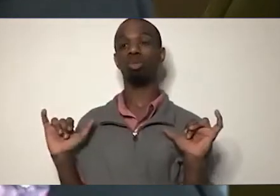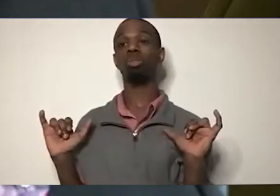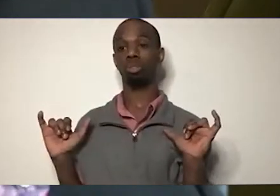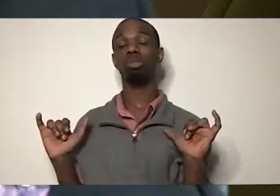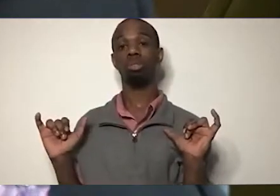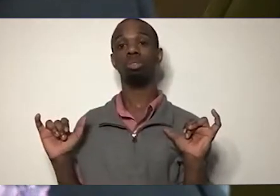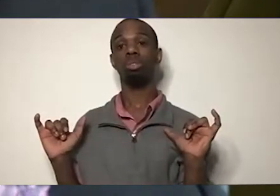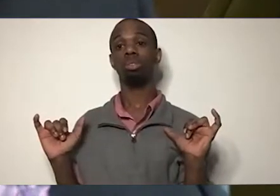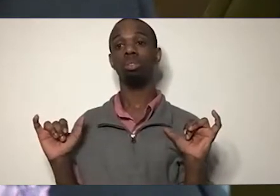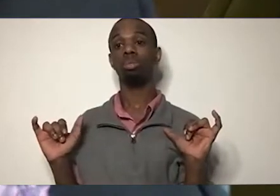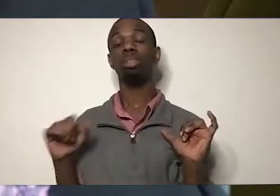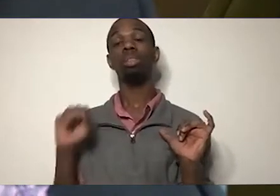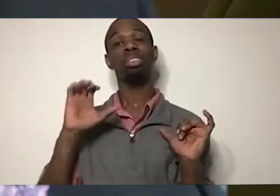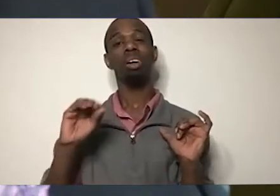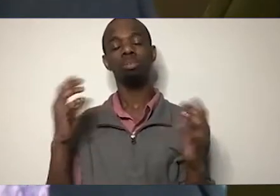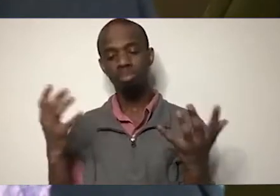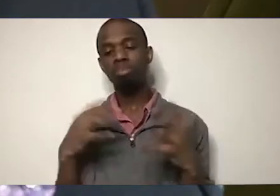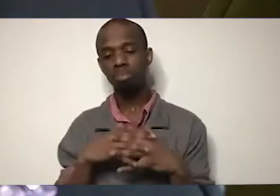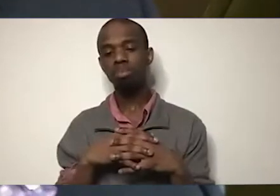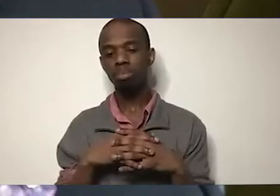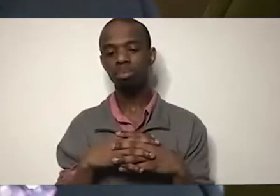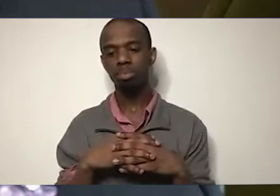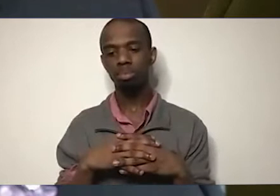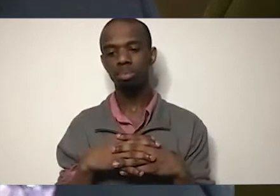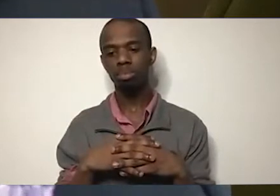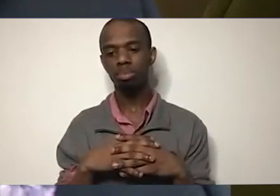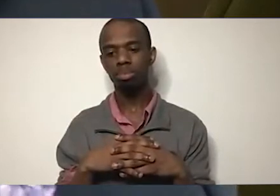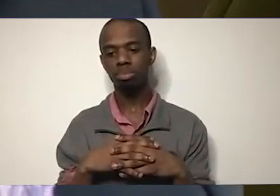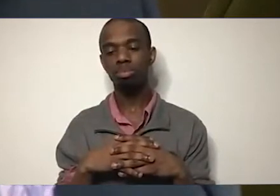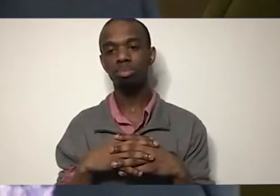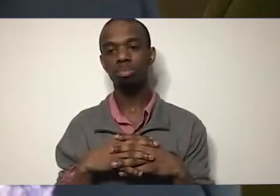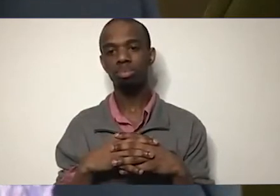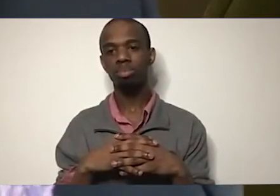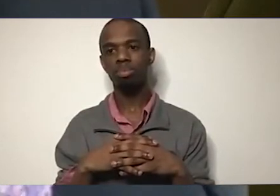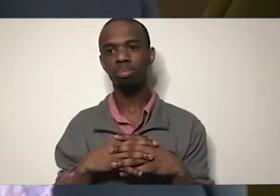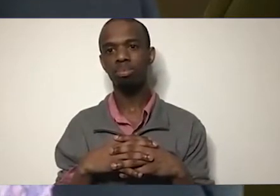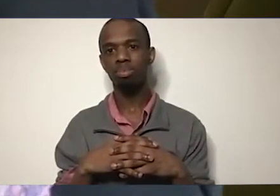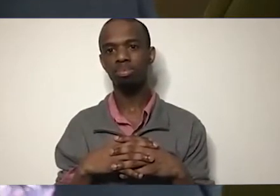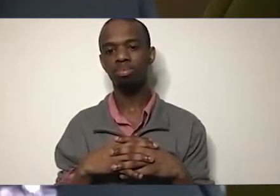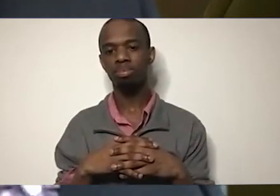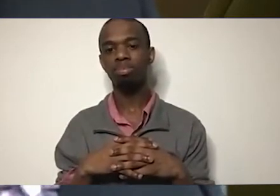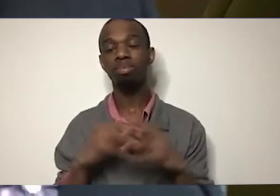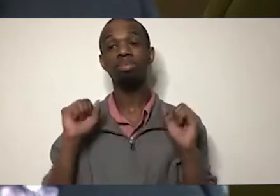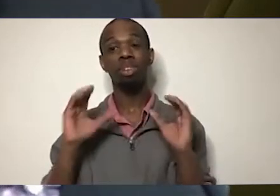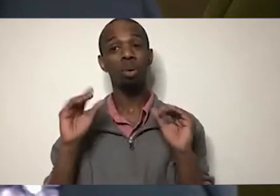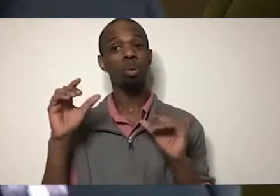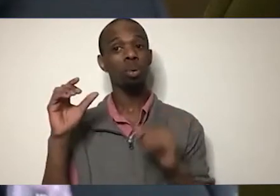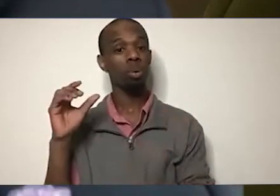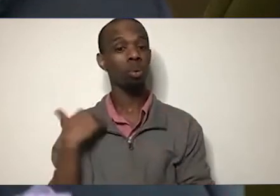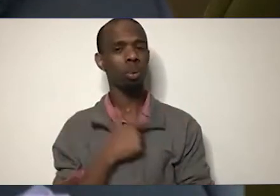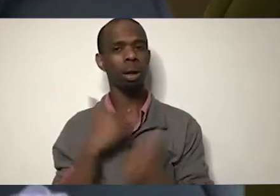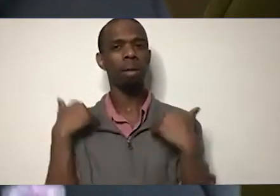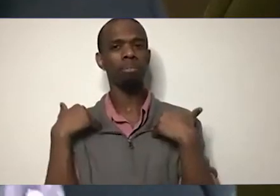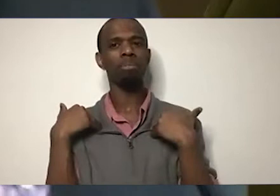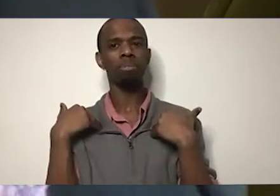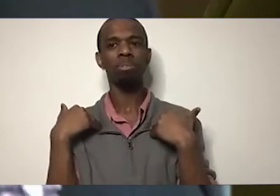have a synergistic effect from our unwillingness to protect people of color. The courts are not